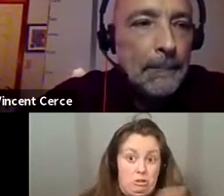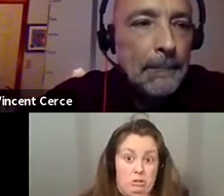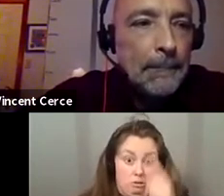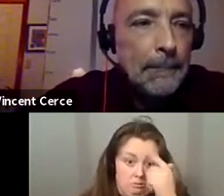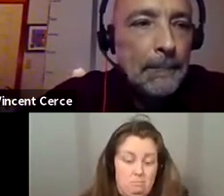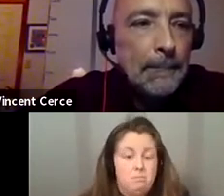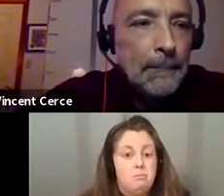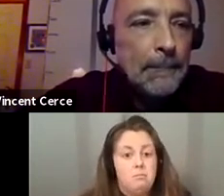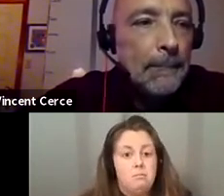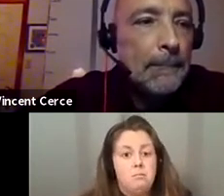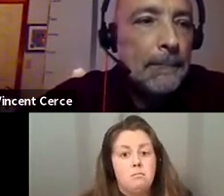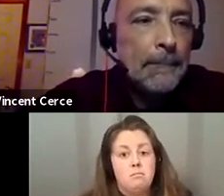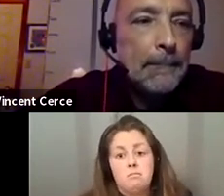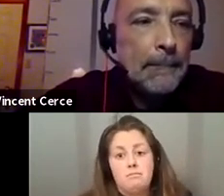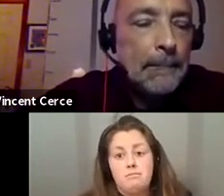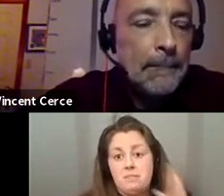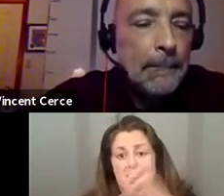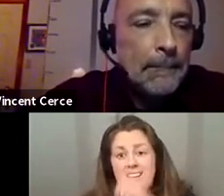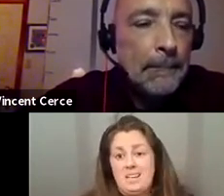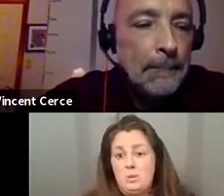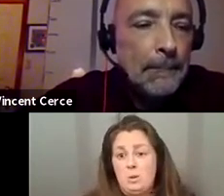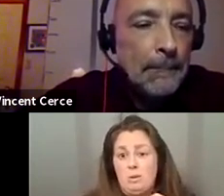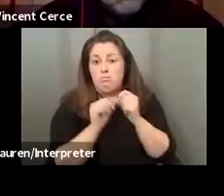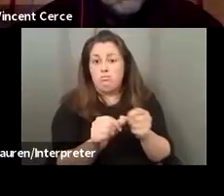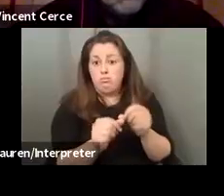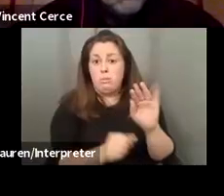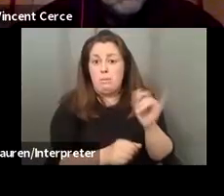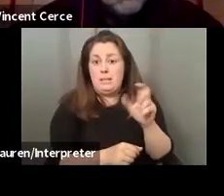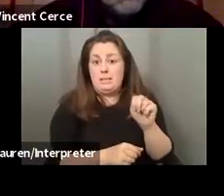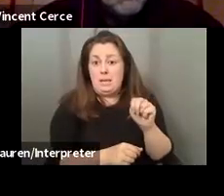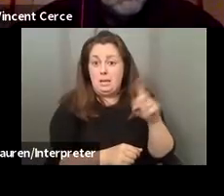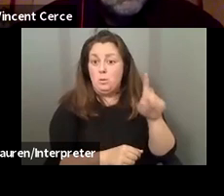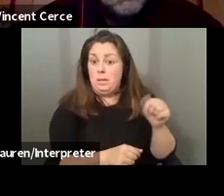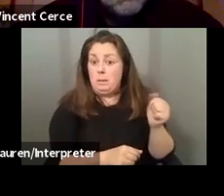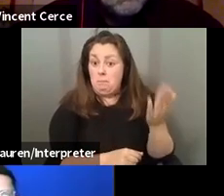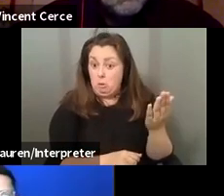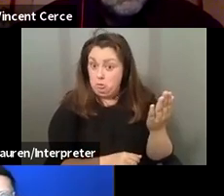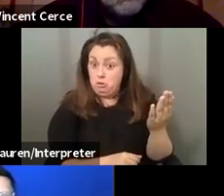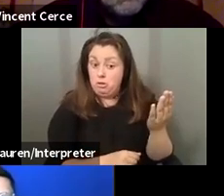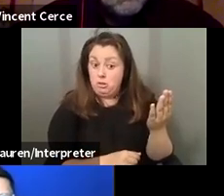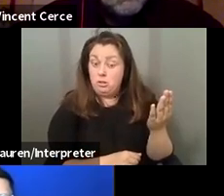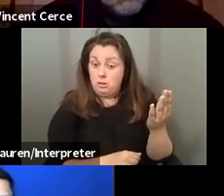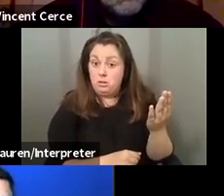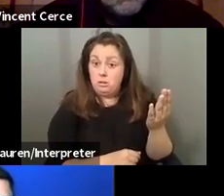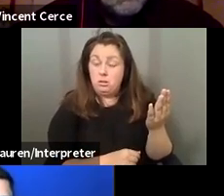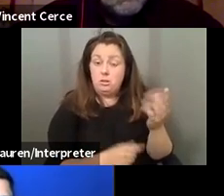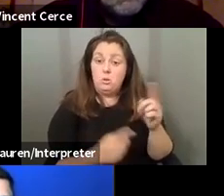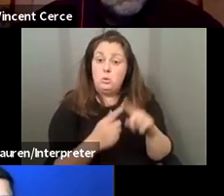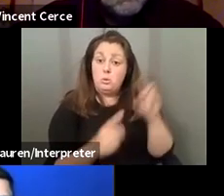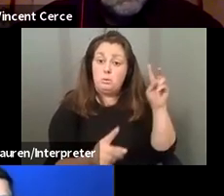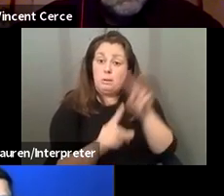Yeah. Okay. I guess we'll maintain it then. So we need a motion. Okay. Yep. I would entertain a motion to